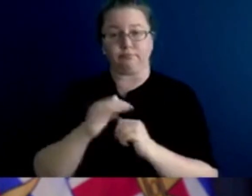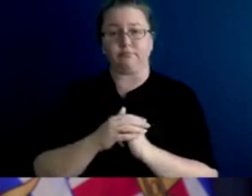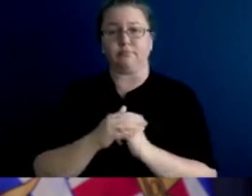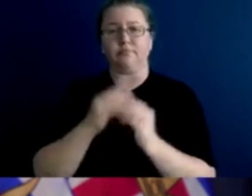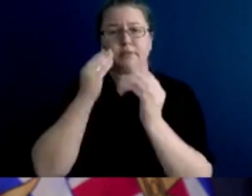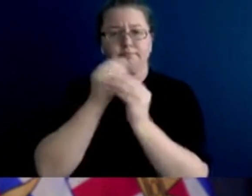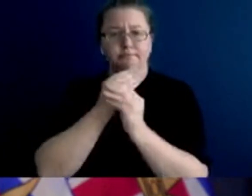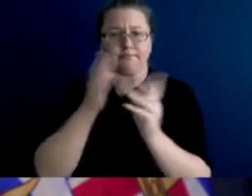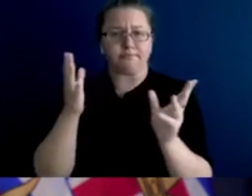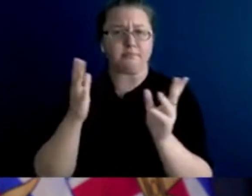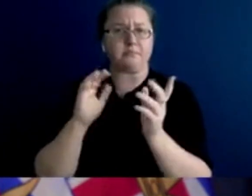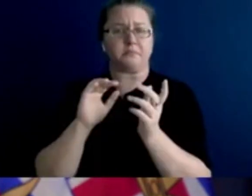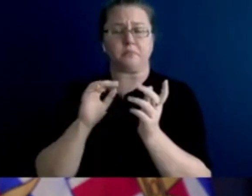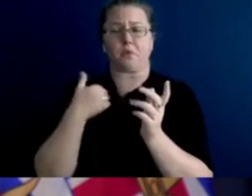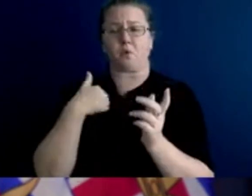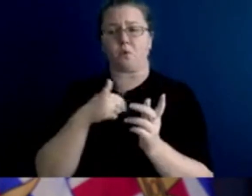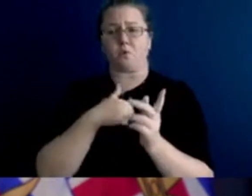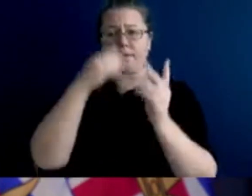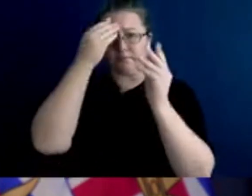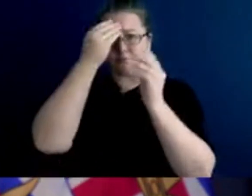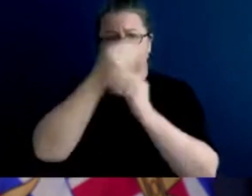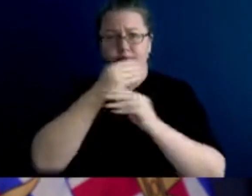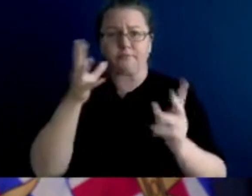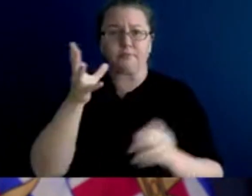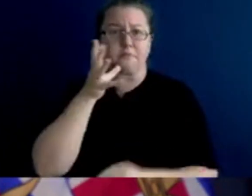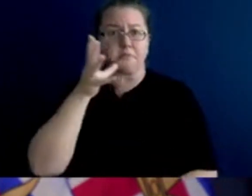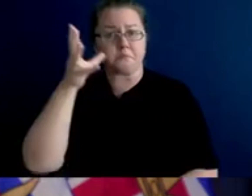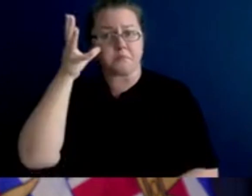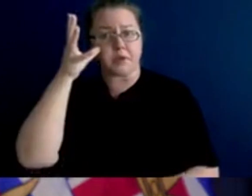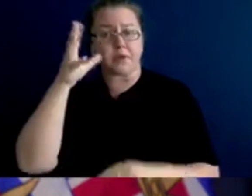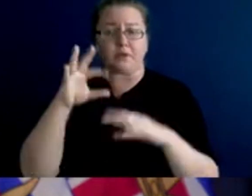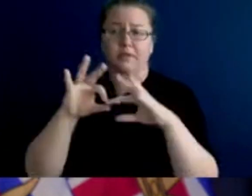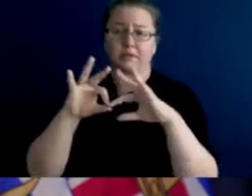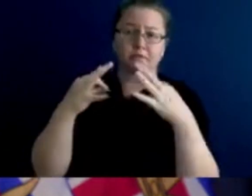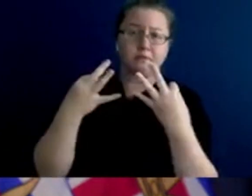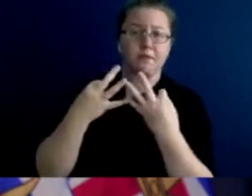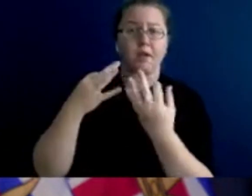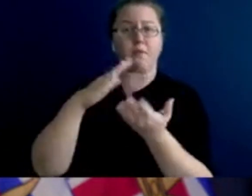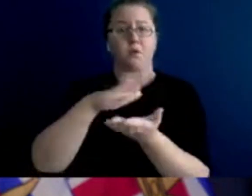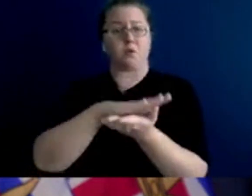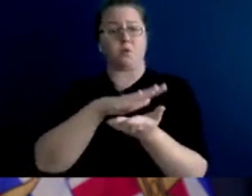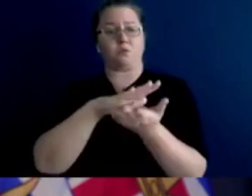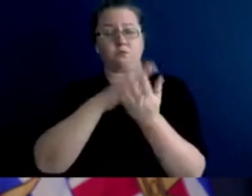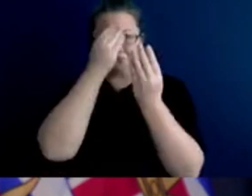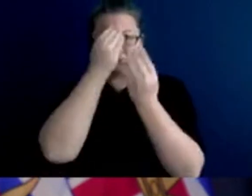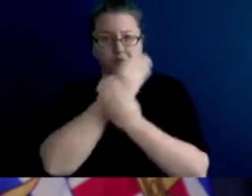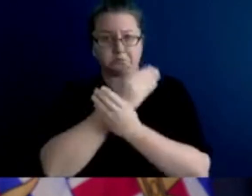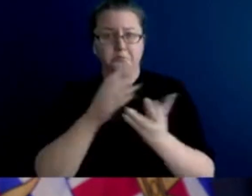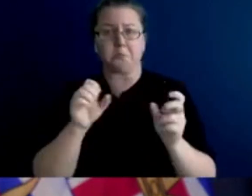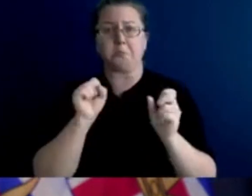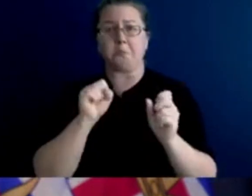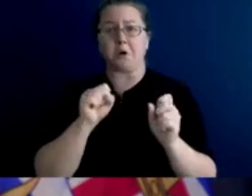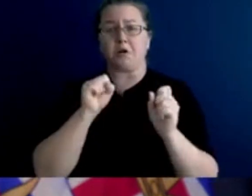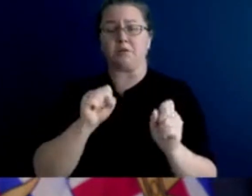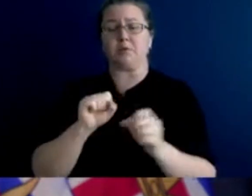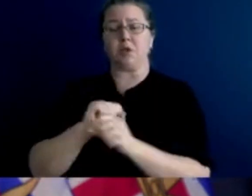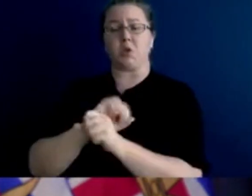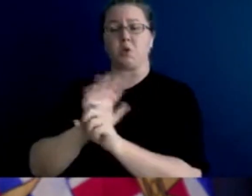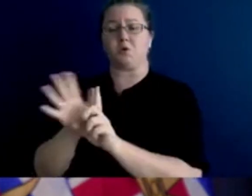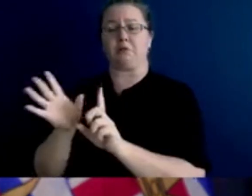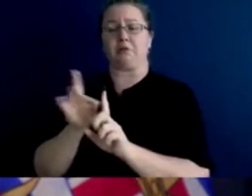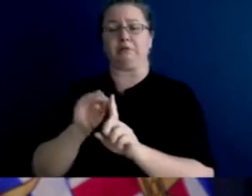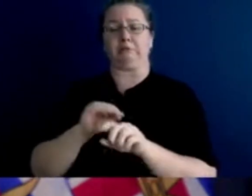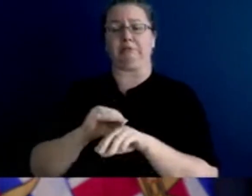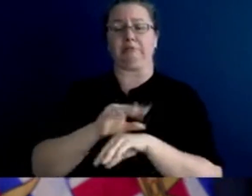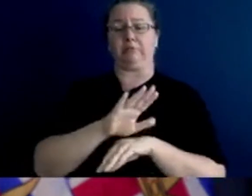no new community outbreaks, but we do continue to have exposure events, as we know, around the province, and these are reported on